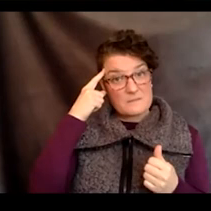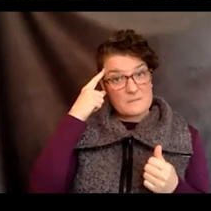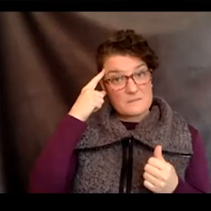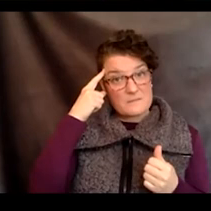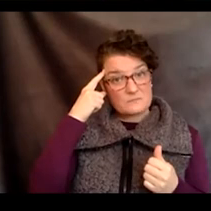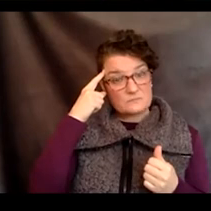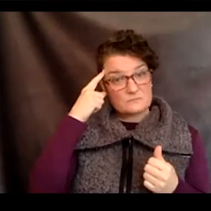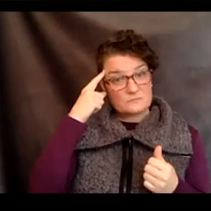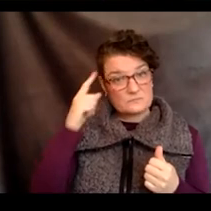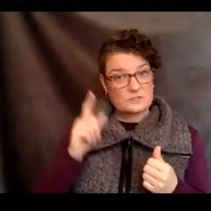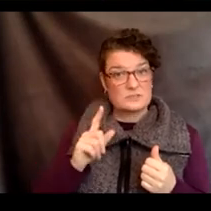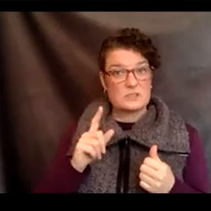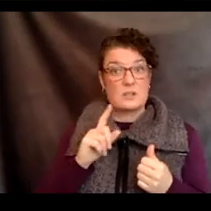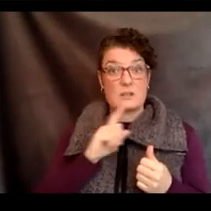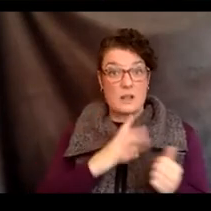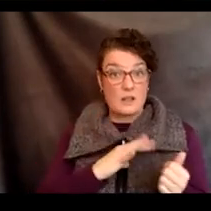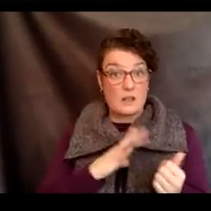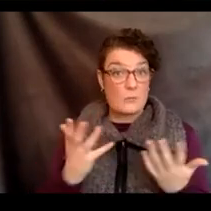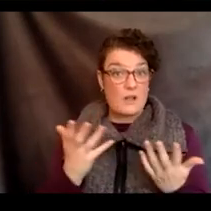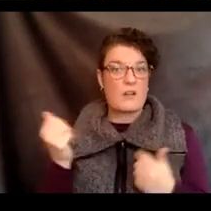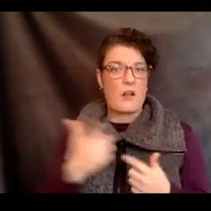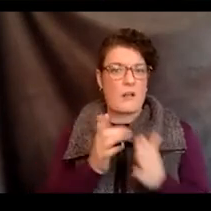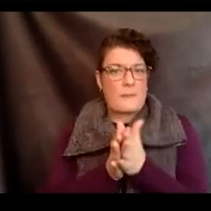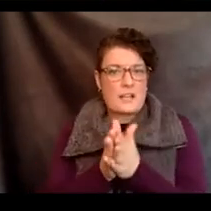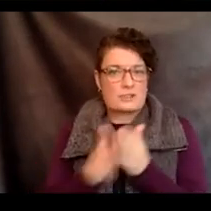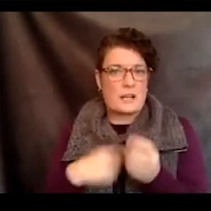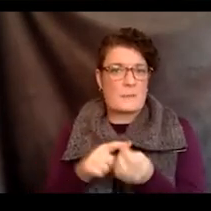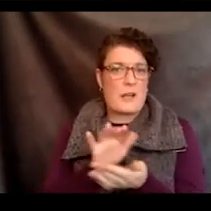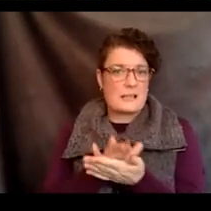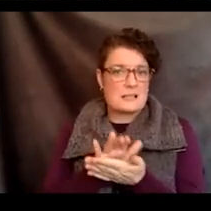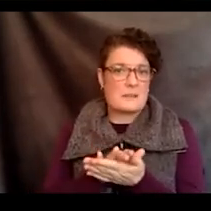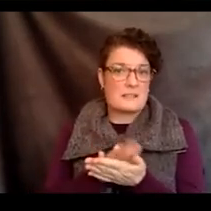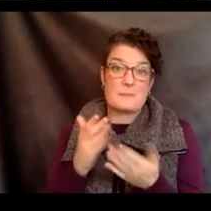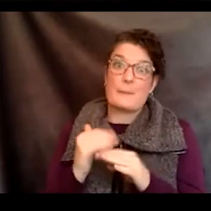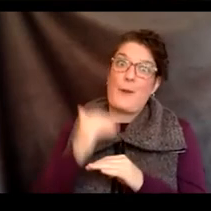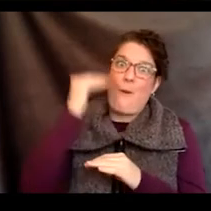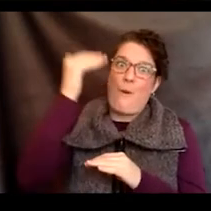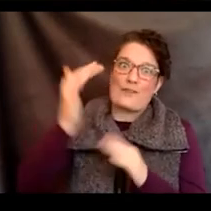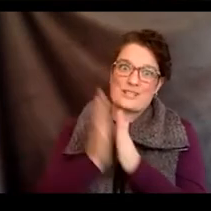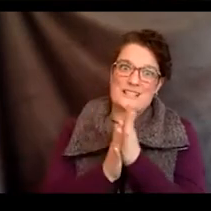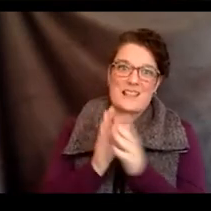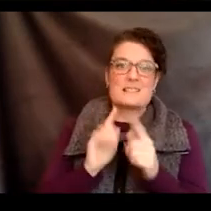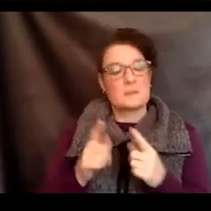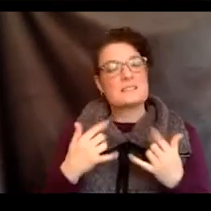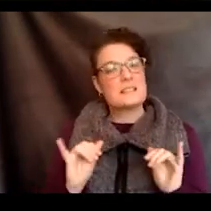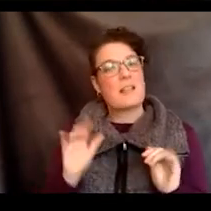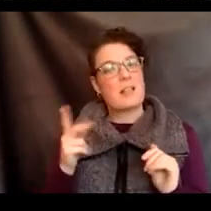that everyone's really passionate about academics and just like getting to the next step, maybe a little bit overzealous, but passionate